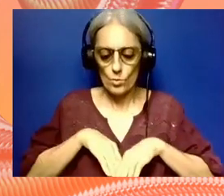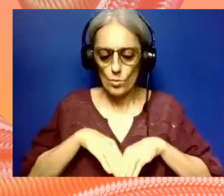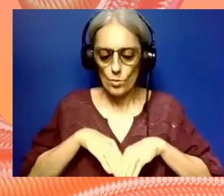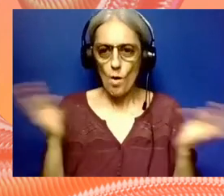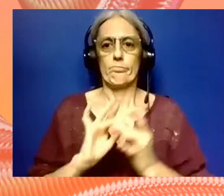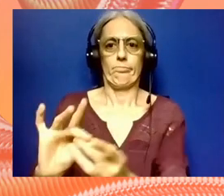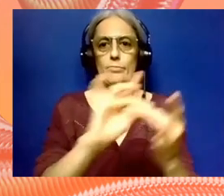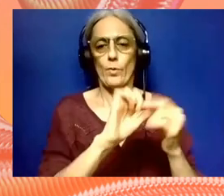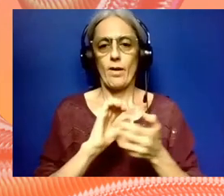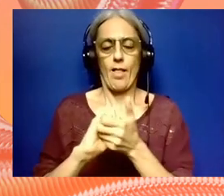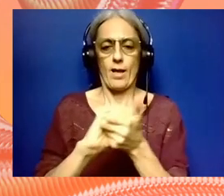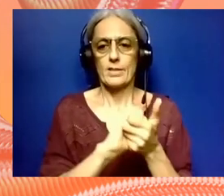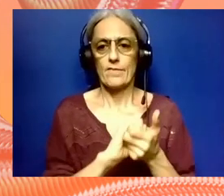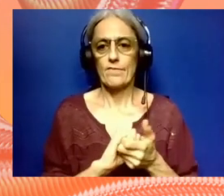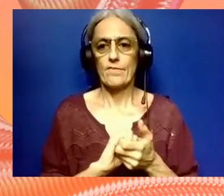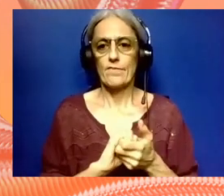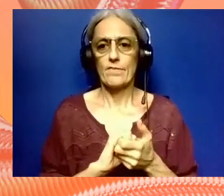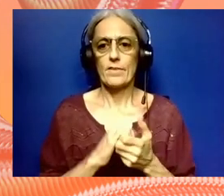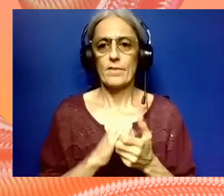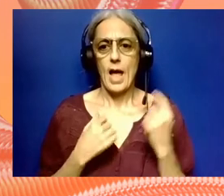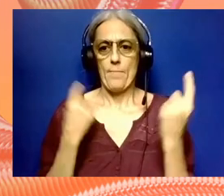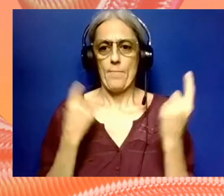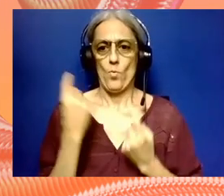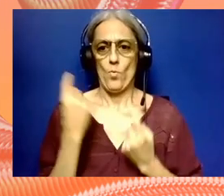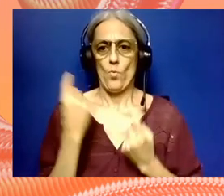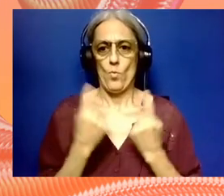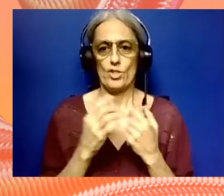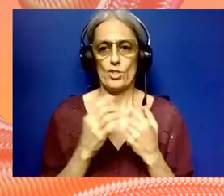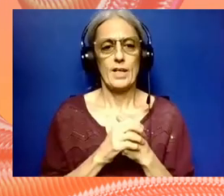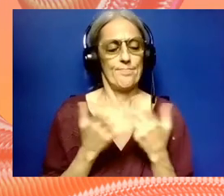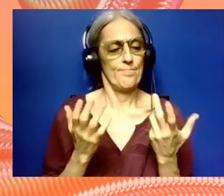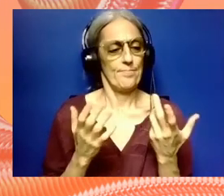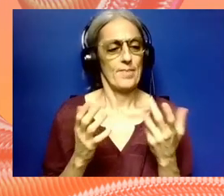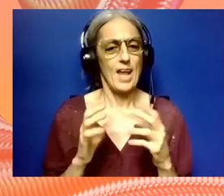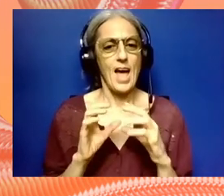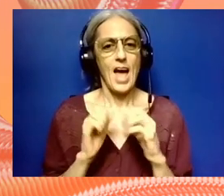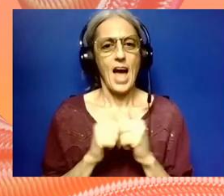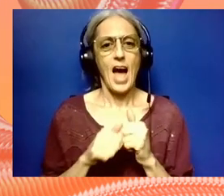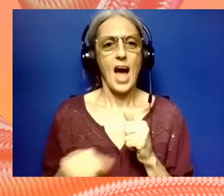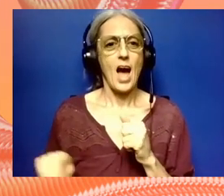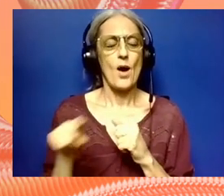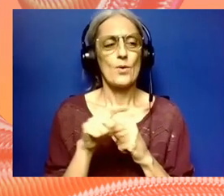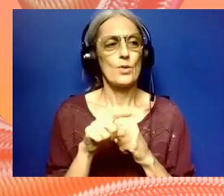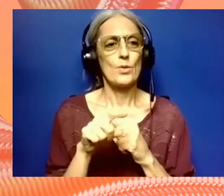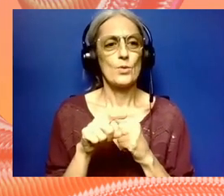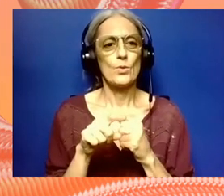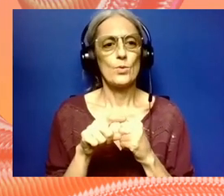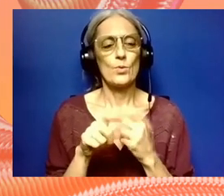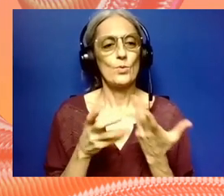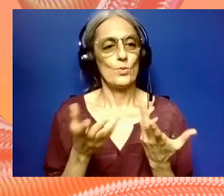how you hold that in your practice as an astrologer, given that astrology is so deeply personal and